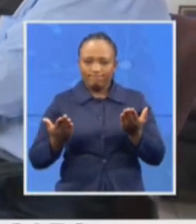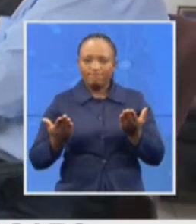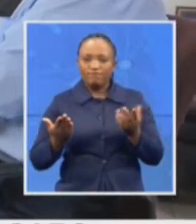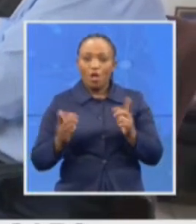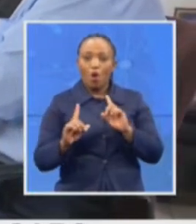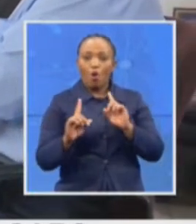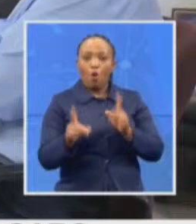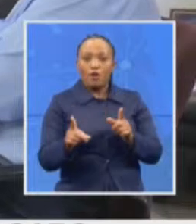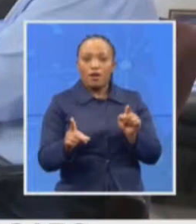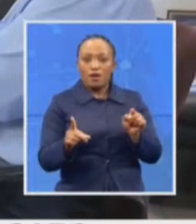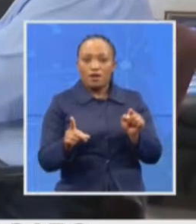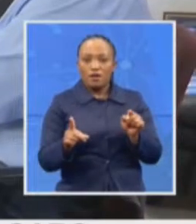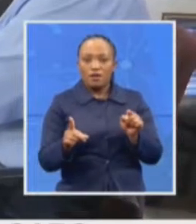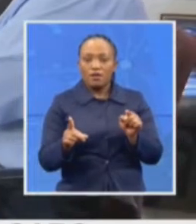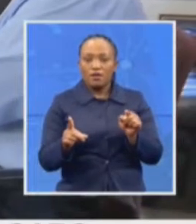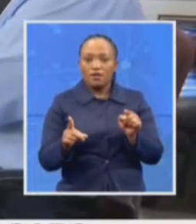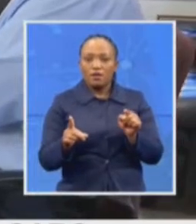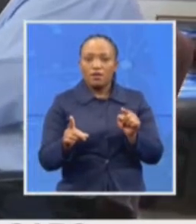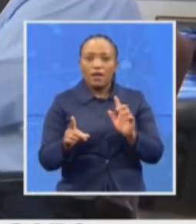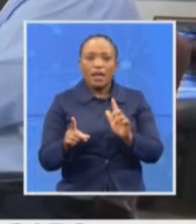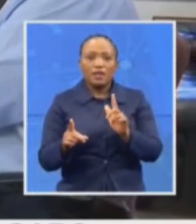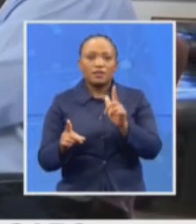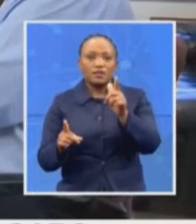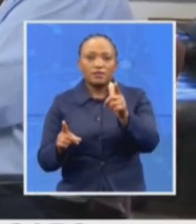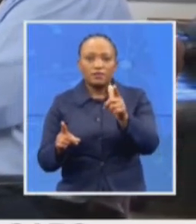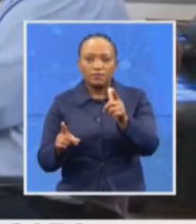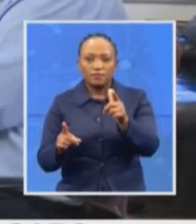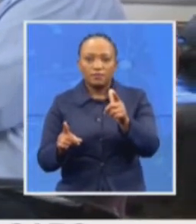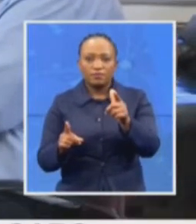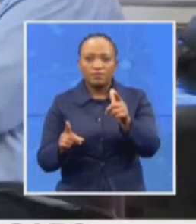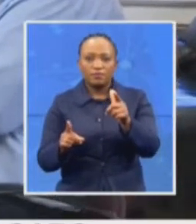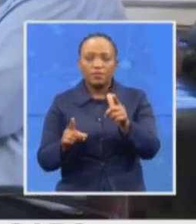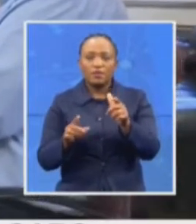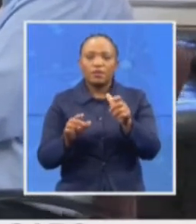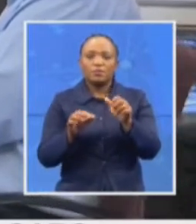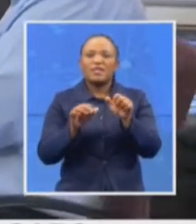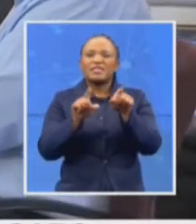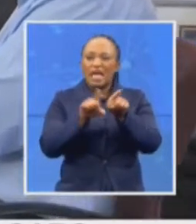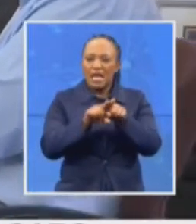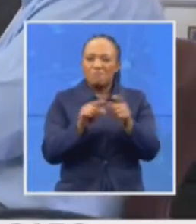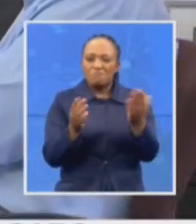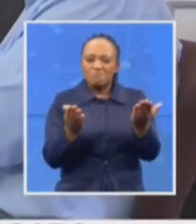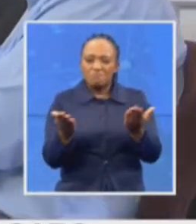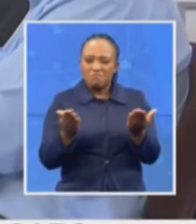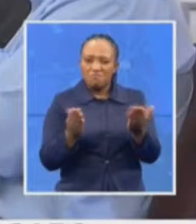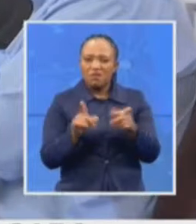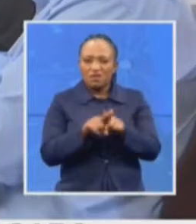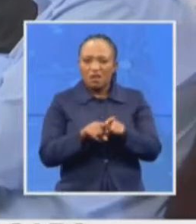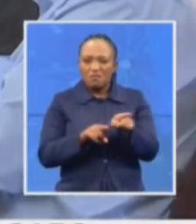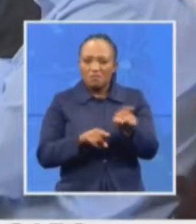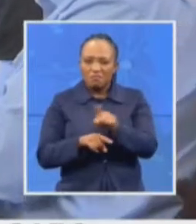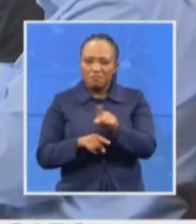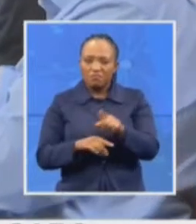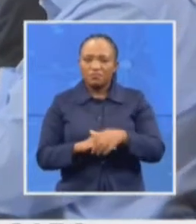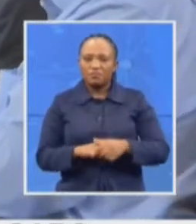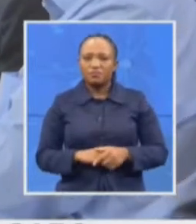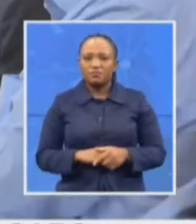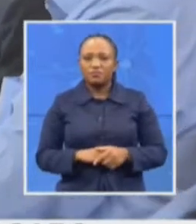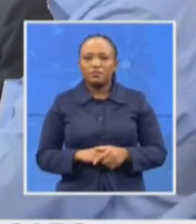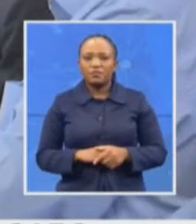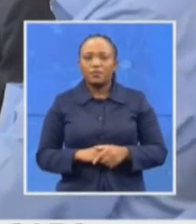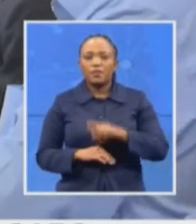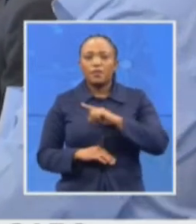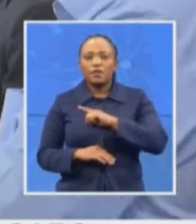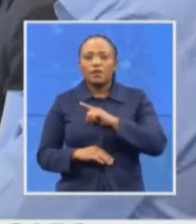15th September was essentially the same, except just curing what appeared to be a common error or typo. So yes.